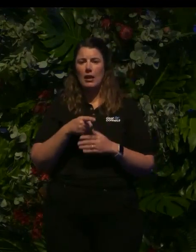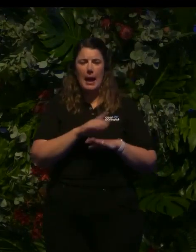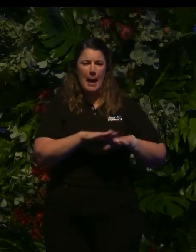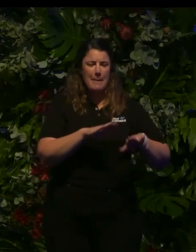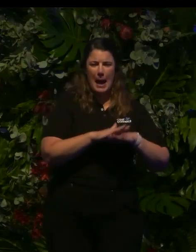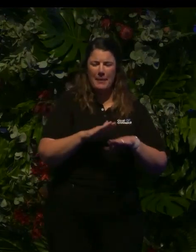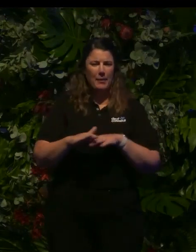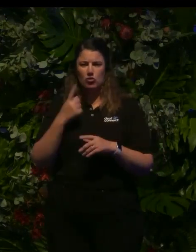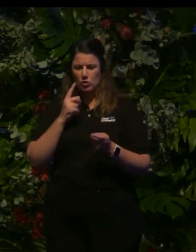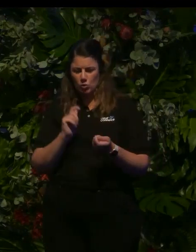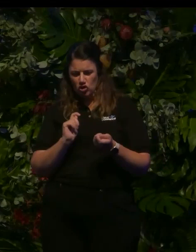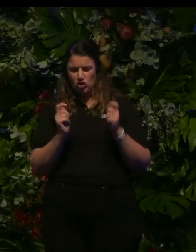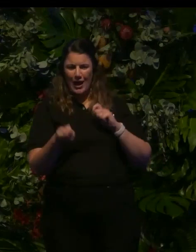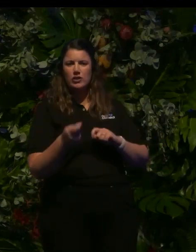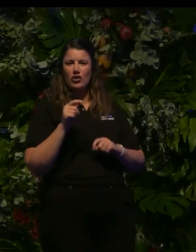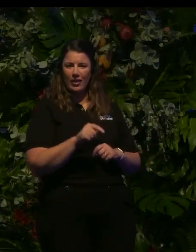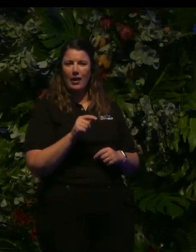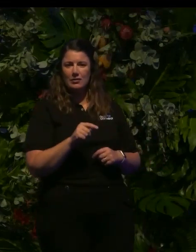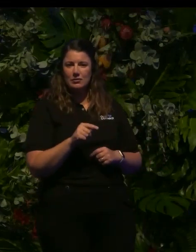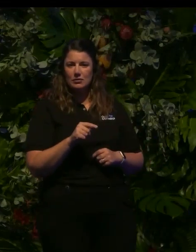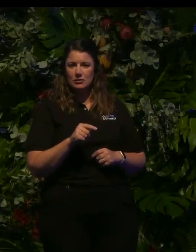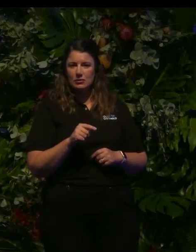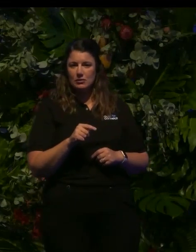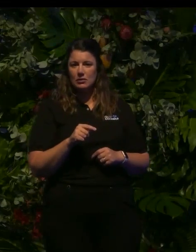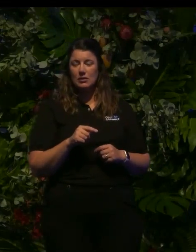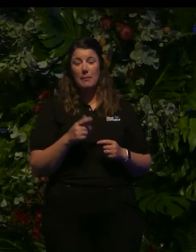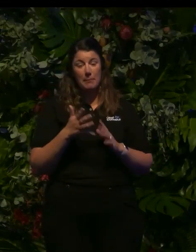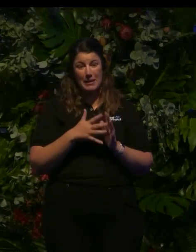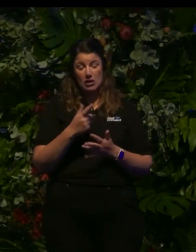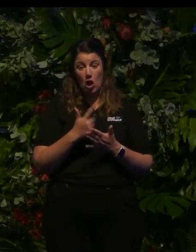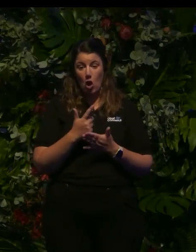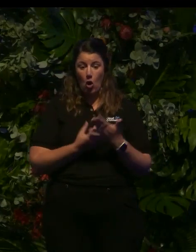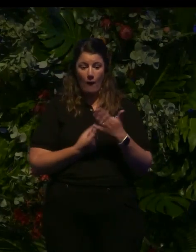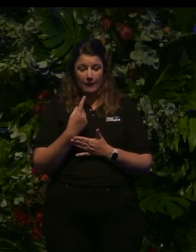very violent, and allows a lot of sexual